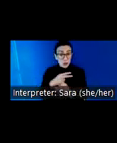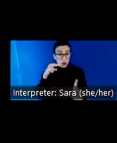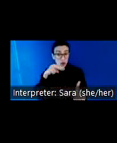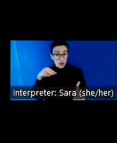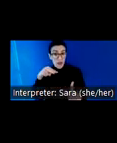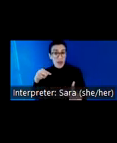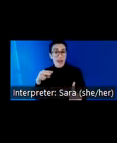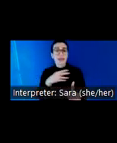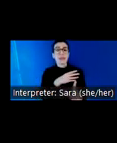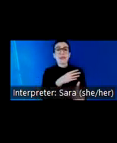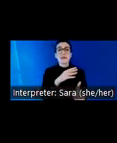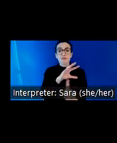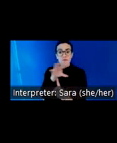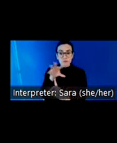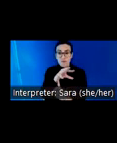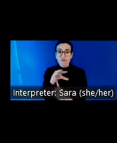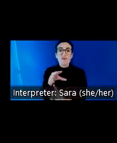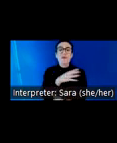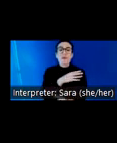our website at